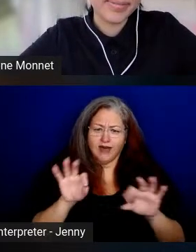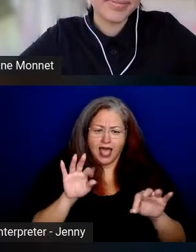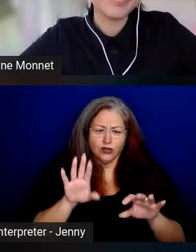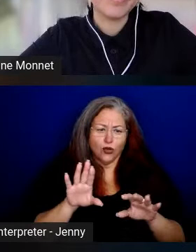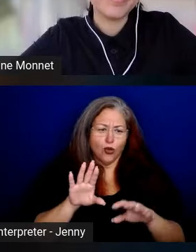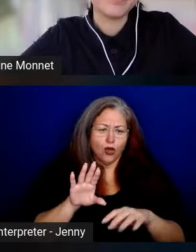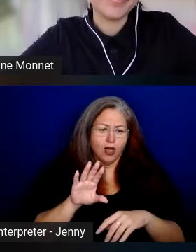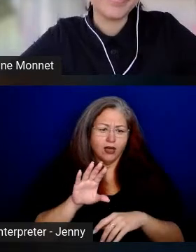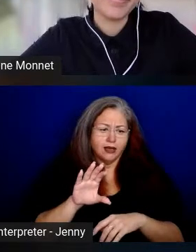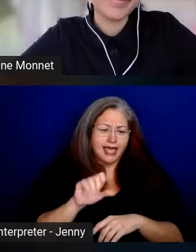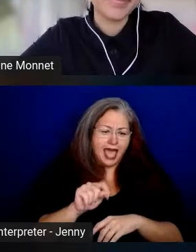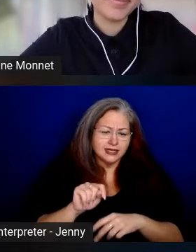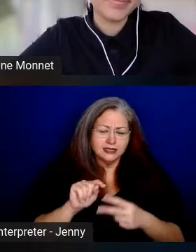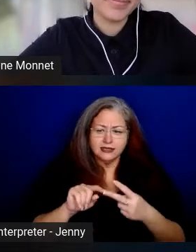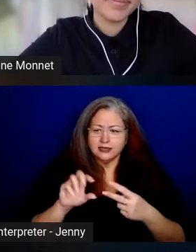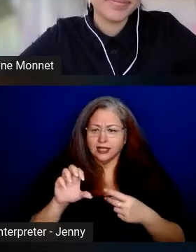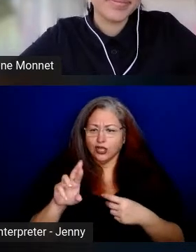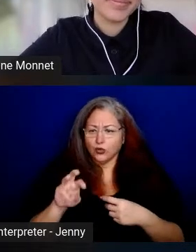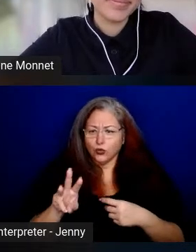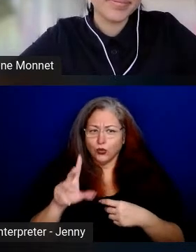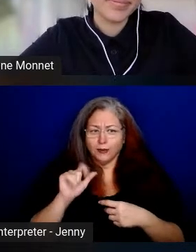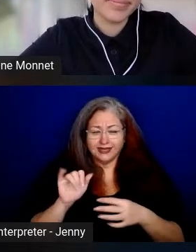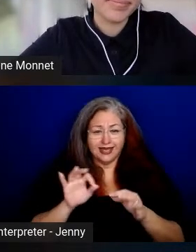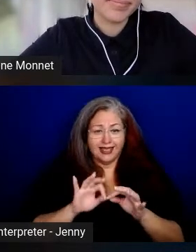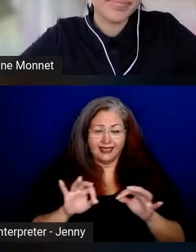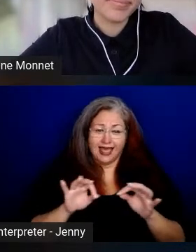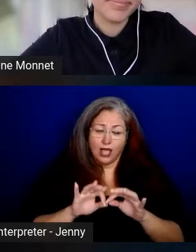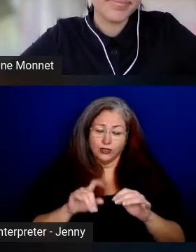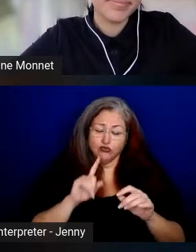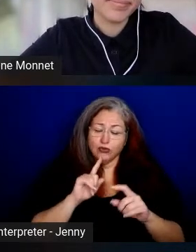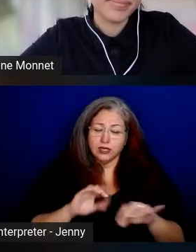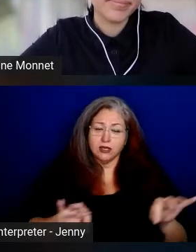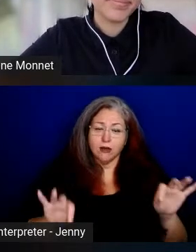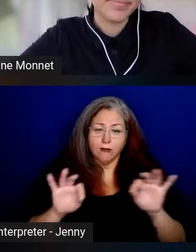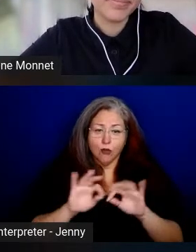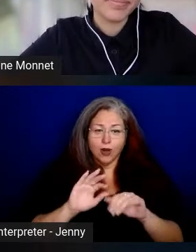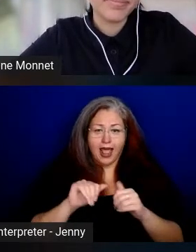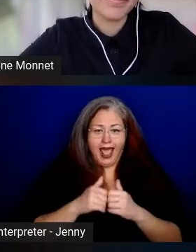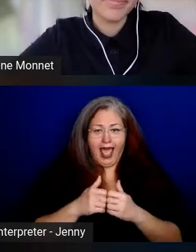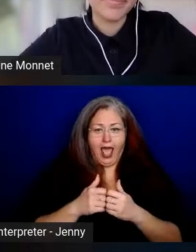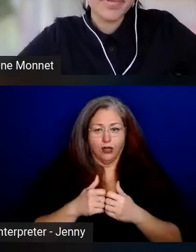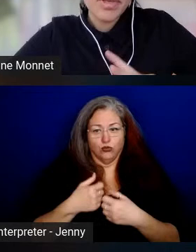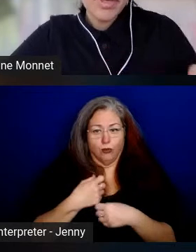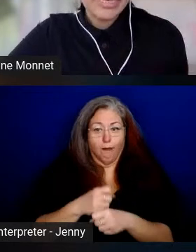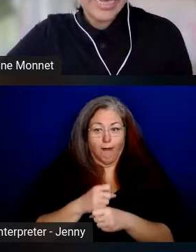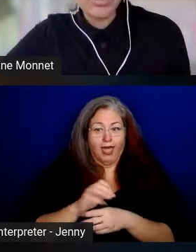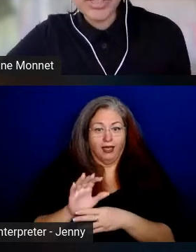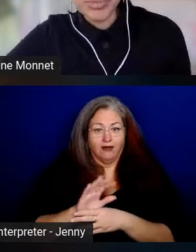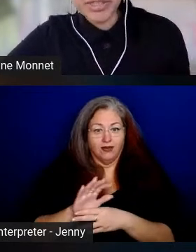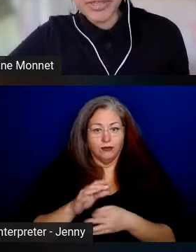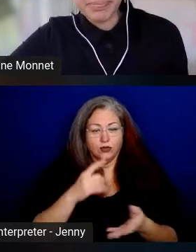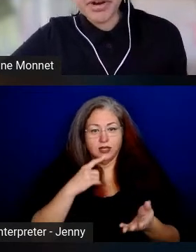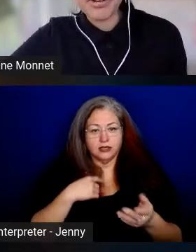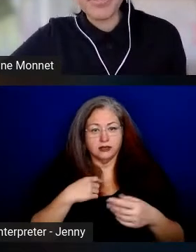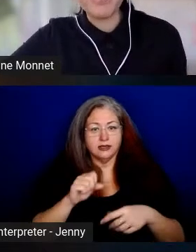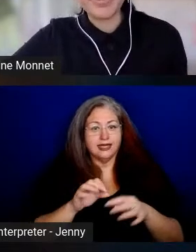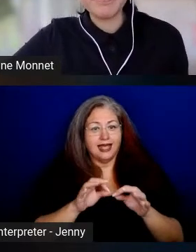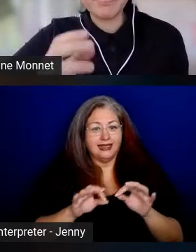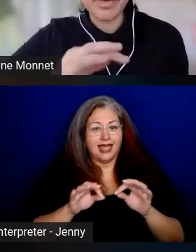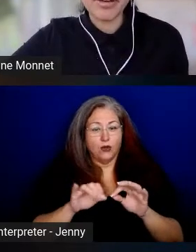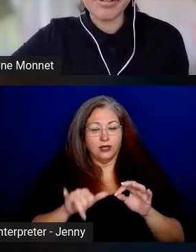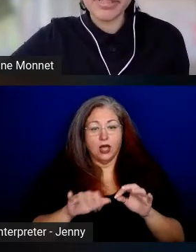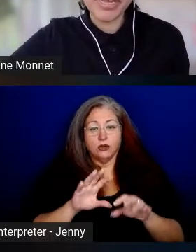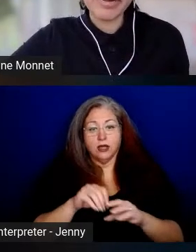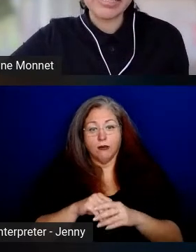choices? Because language plays such an important part in actually being able to put the film together. Tell us a bit about that. Language was a part of the